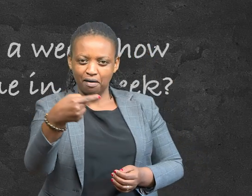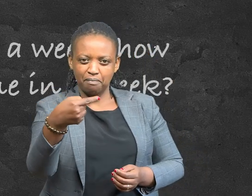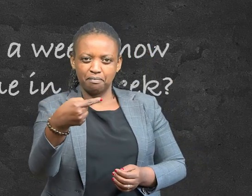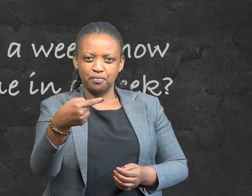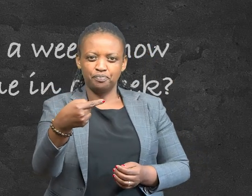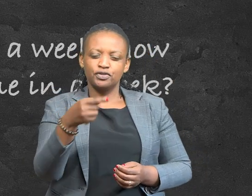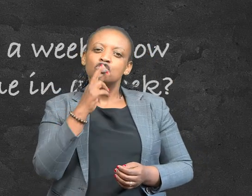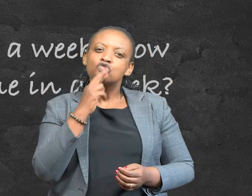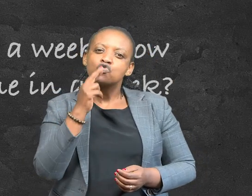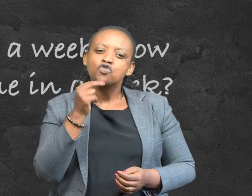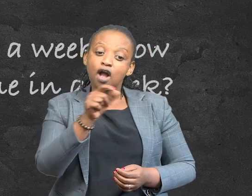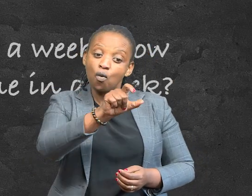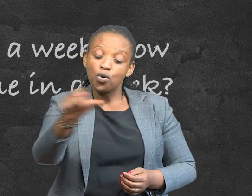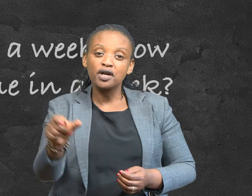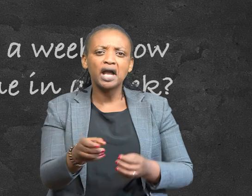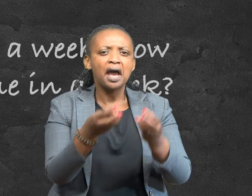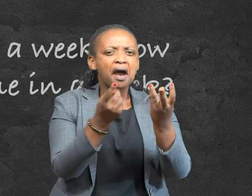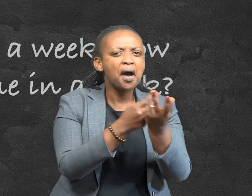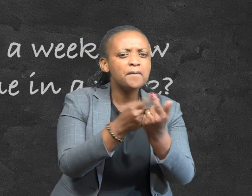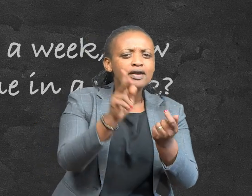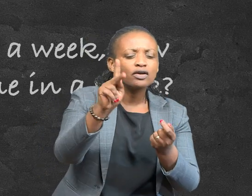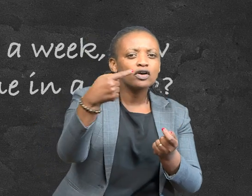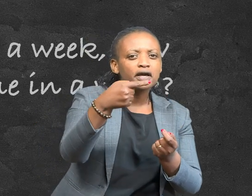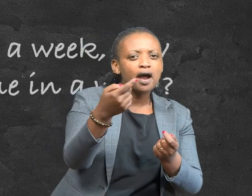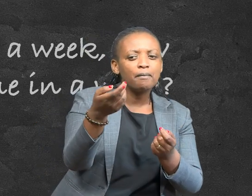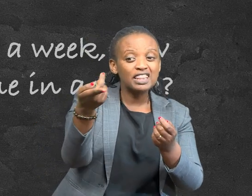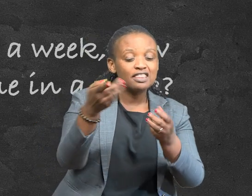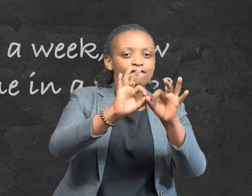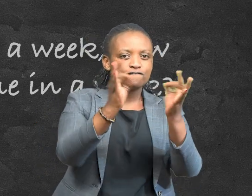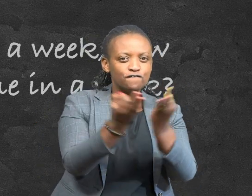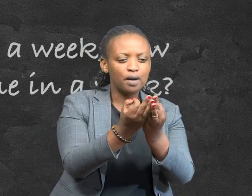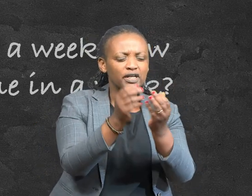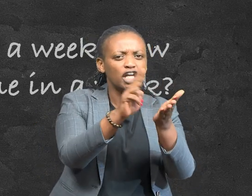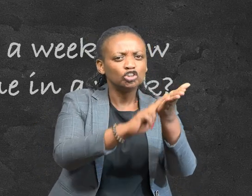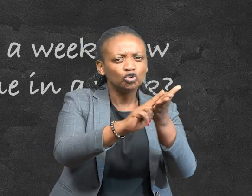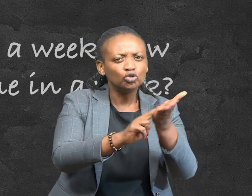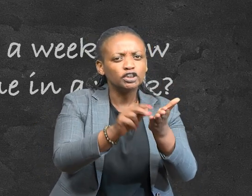2,500 grams of sugar in a week, how many kilograms